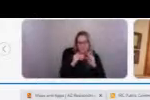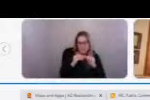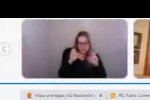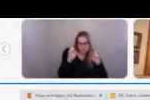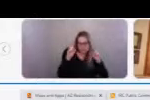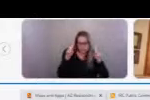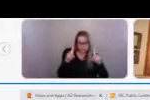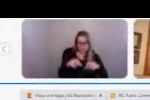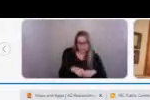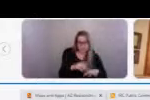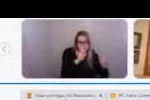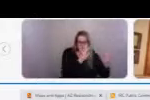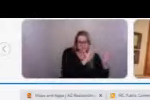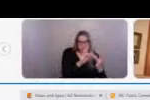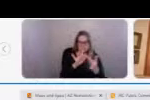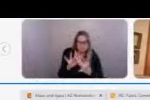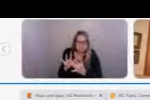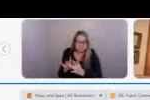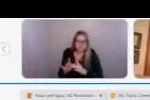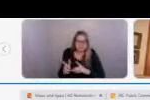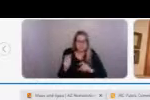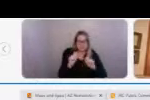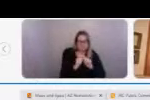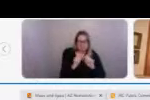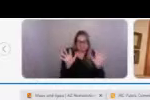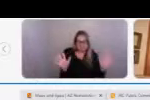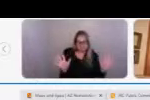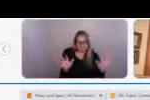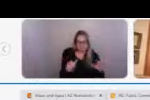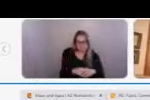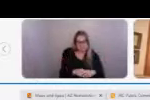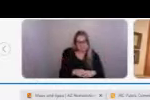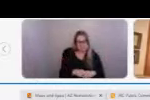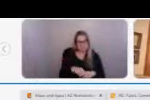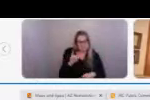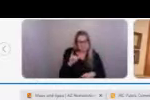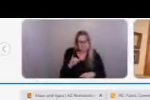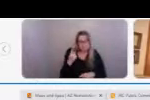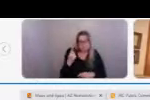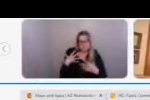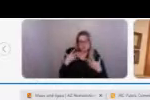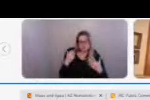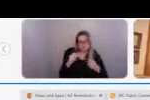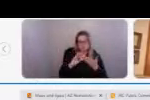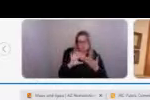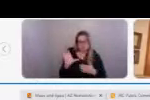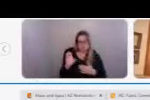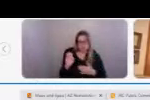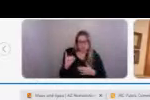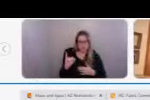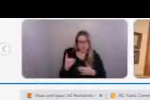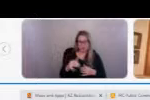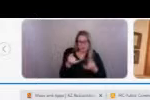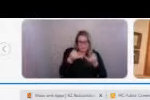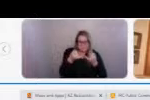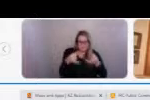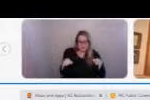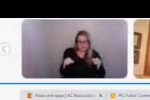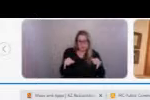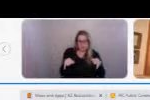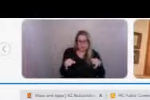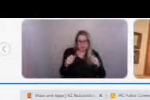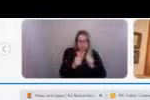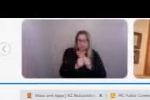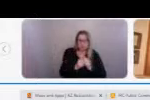outreach one thing came increasingly clear that one of the strongest communities of interest are the boundaries in with the